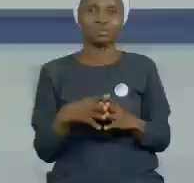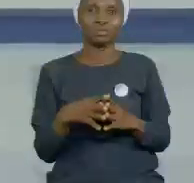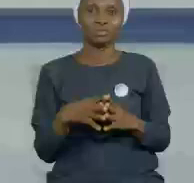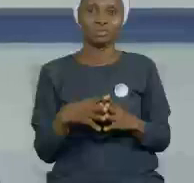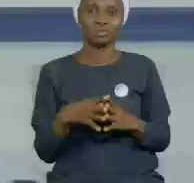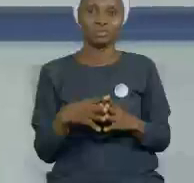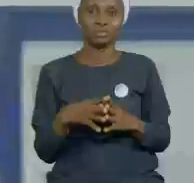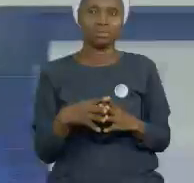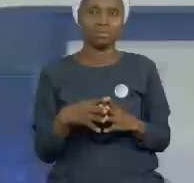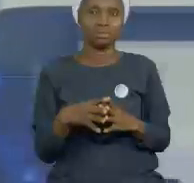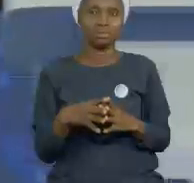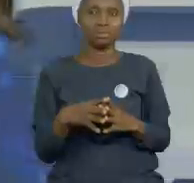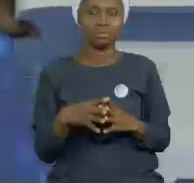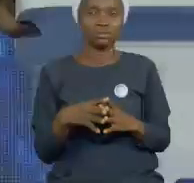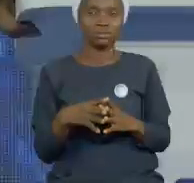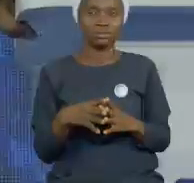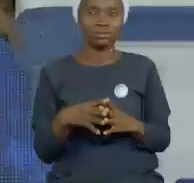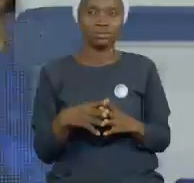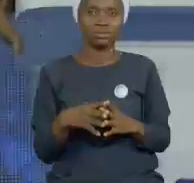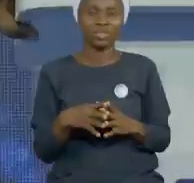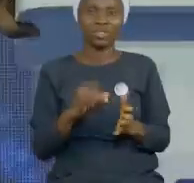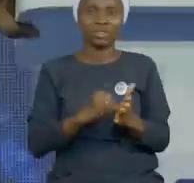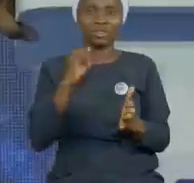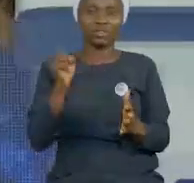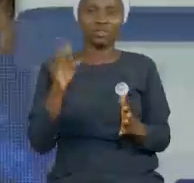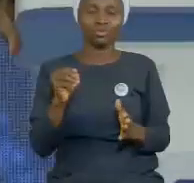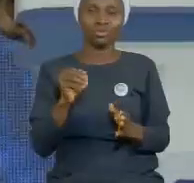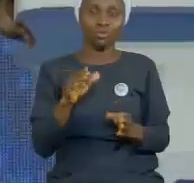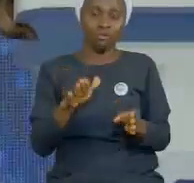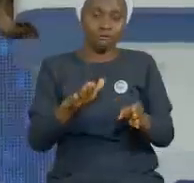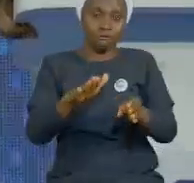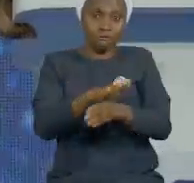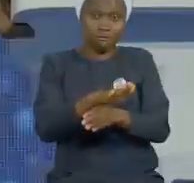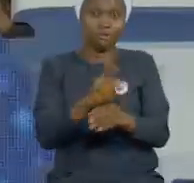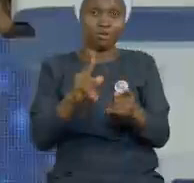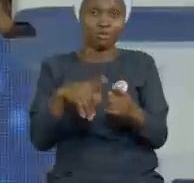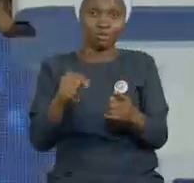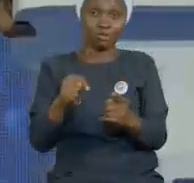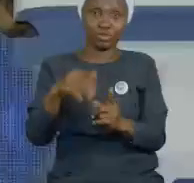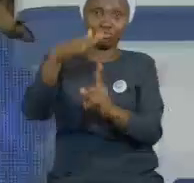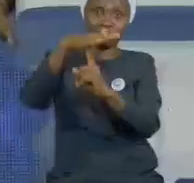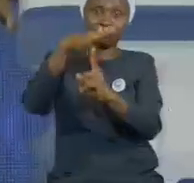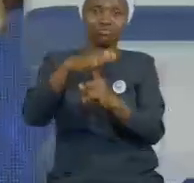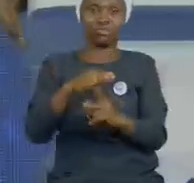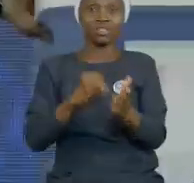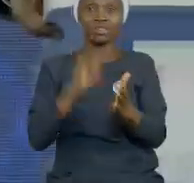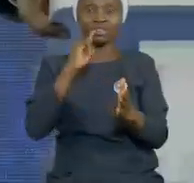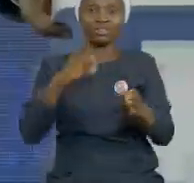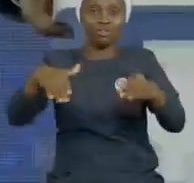That word plenteous there is so full to the brim, it's even overflowing, the redemption.